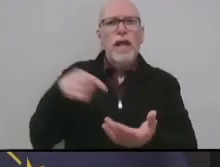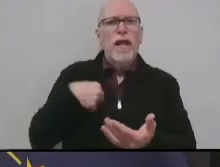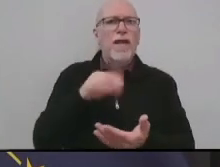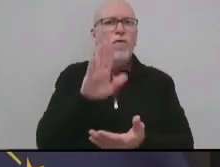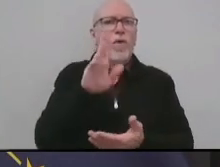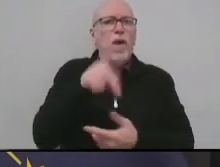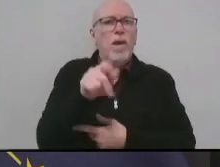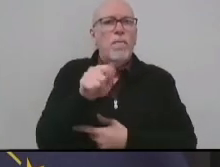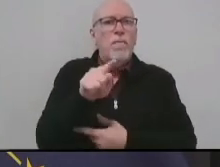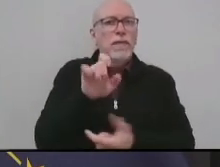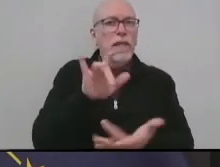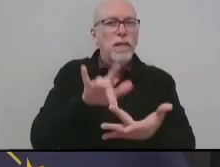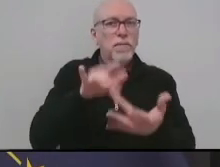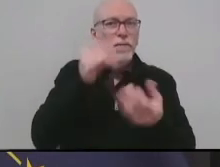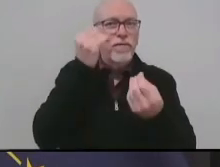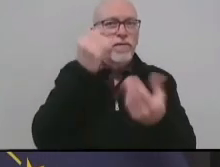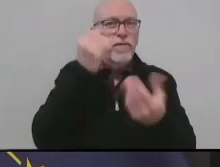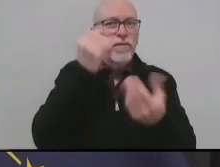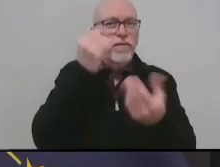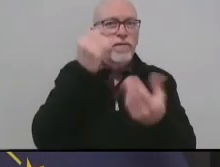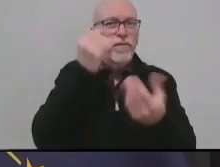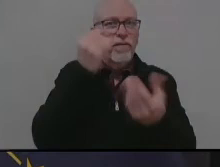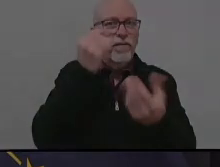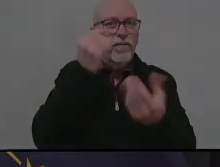information. Providers, please be on the lookout